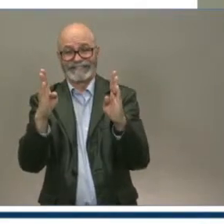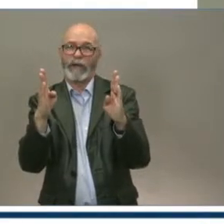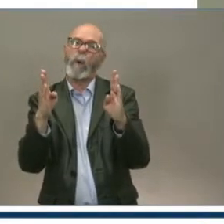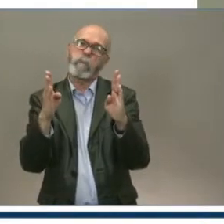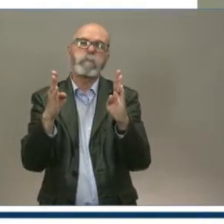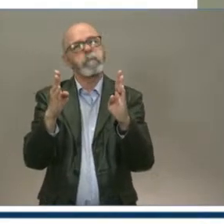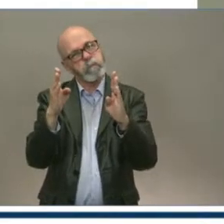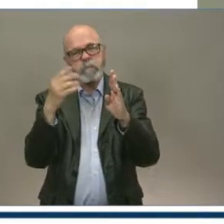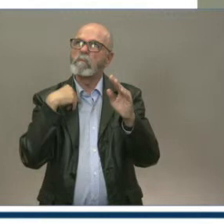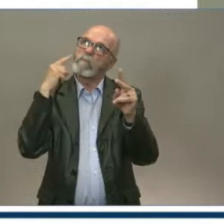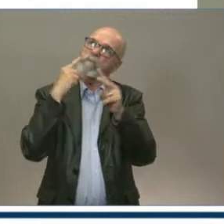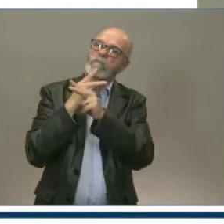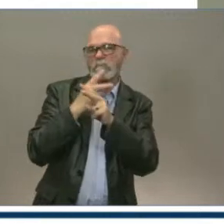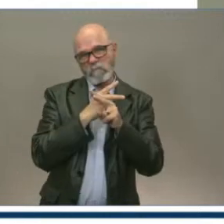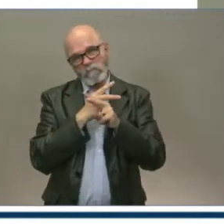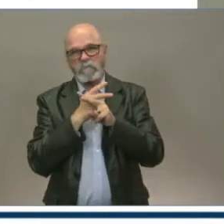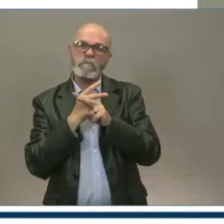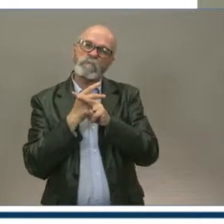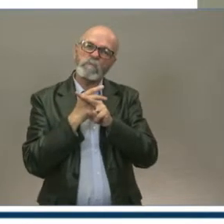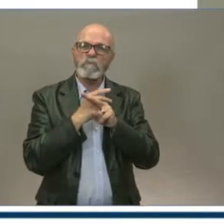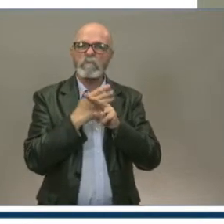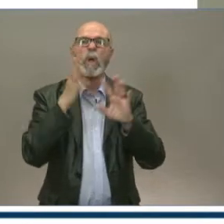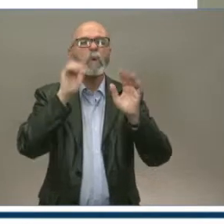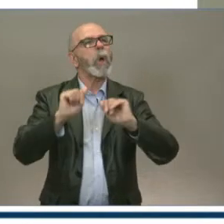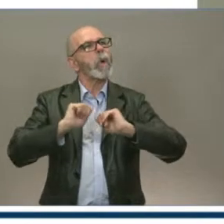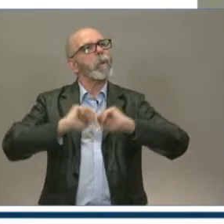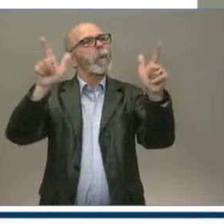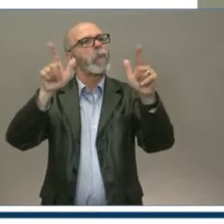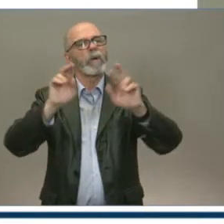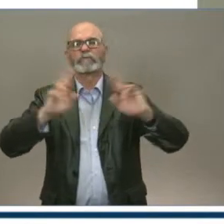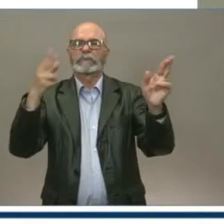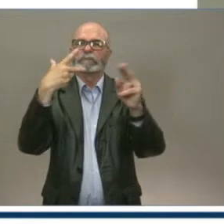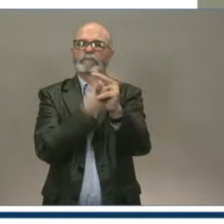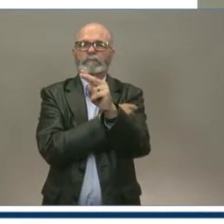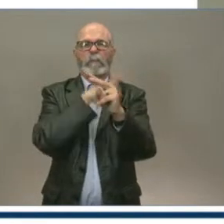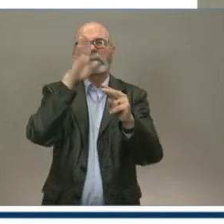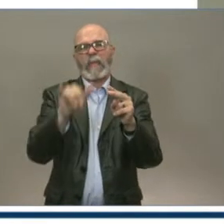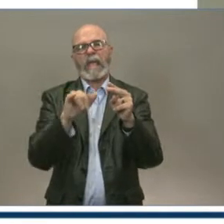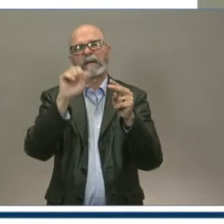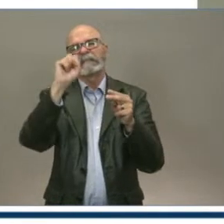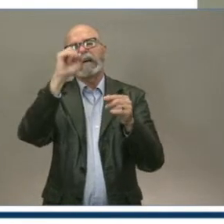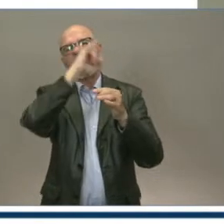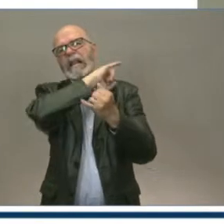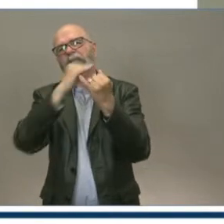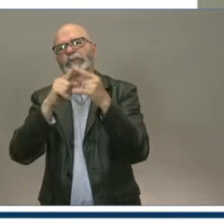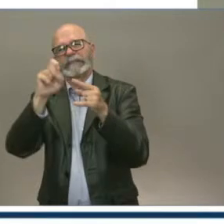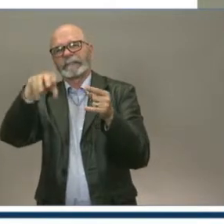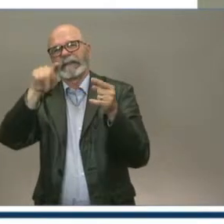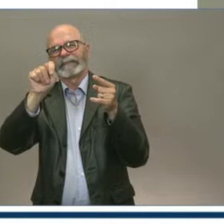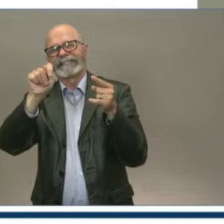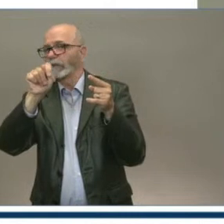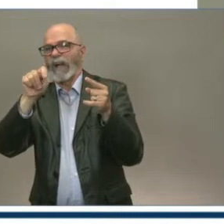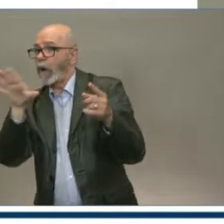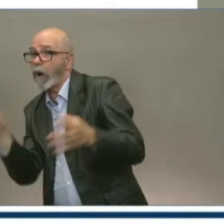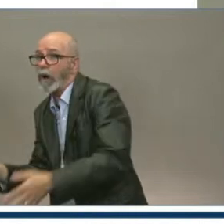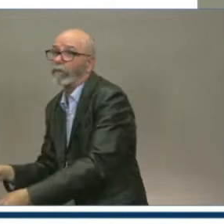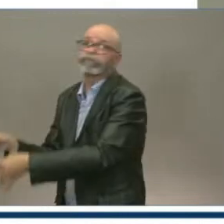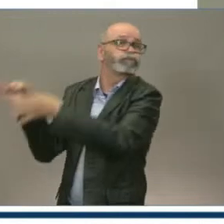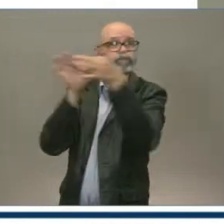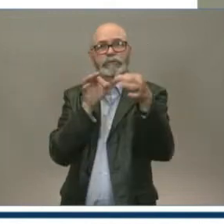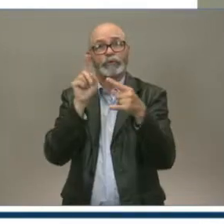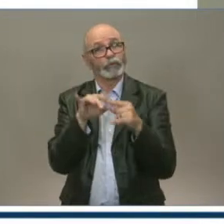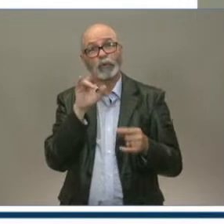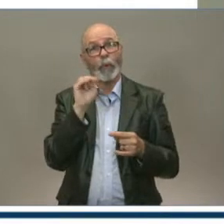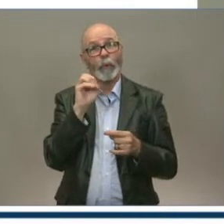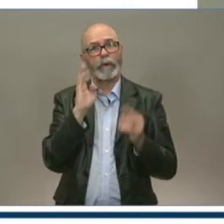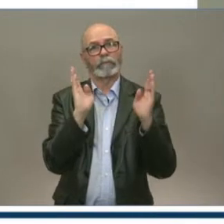Nova Scotian got their first dose. Now every Nova Scotian is getting their first dose by middle of June. We don't need a unique approach for these